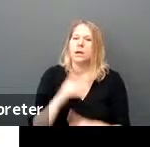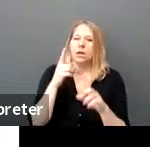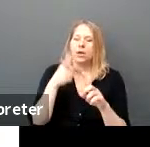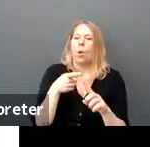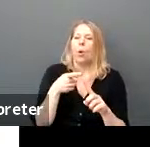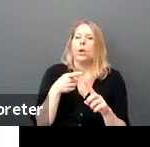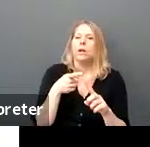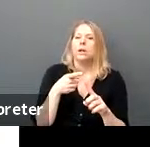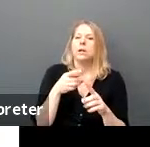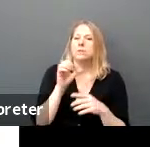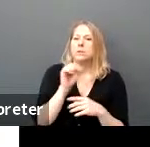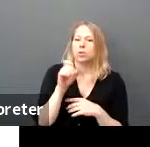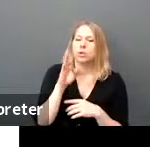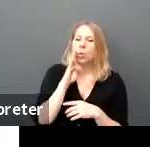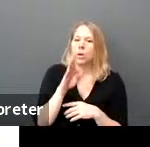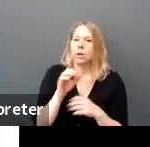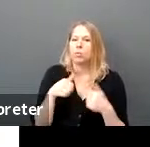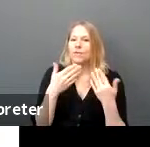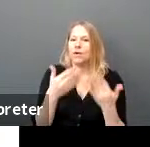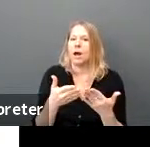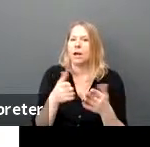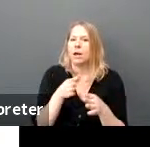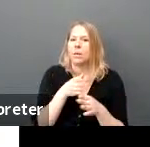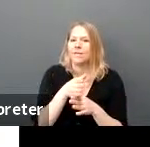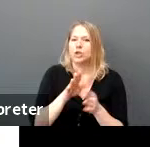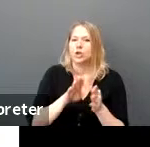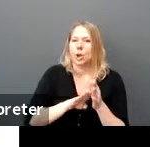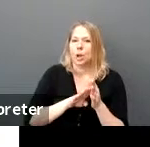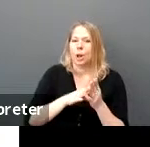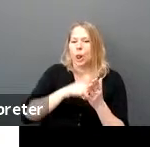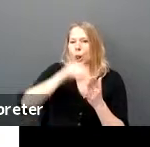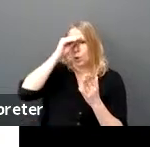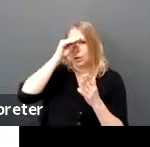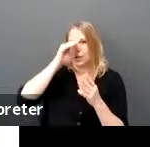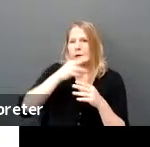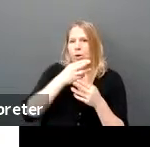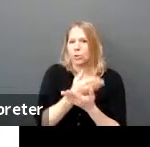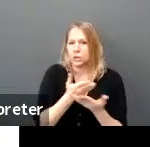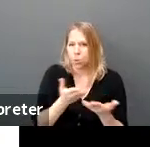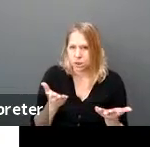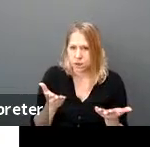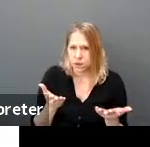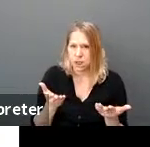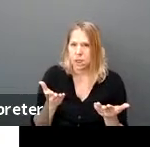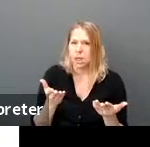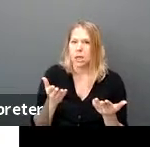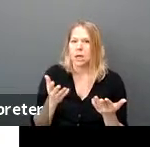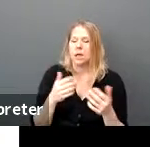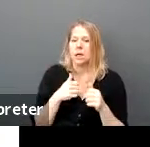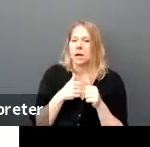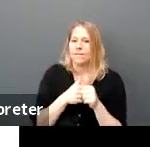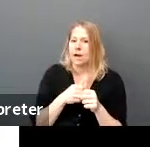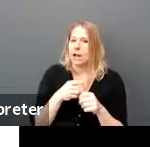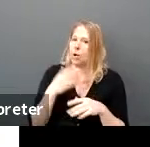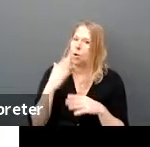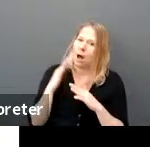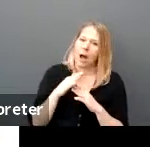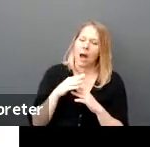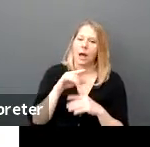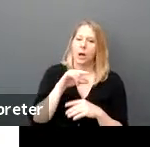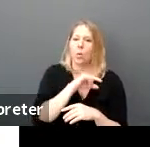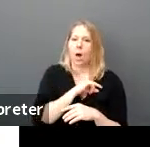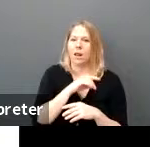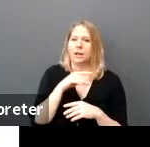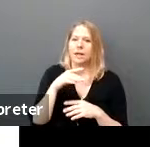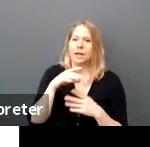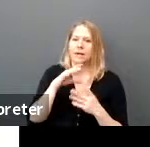The goal is special school district will provide professional learning resources and follow high-quality professional